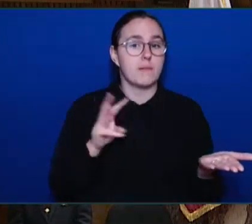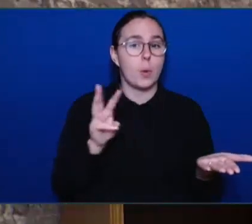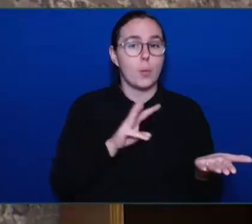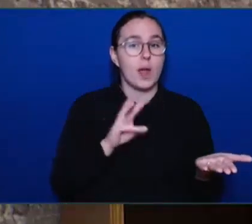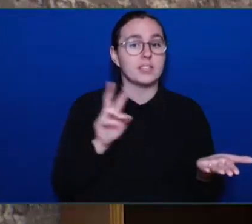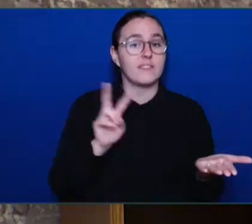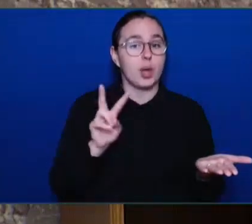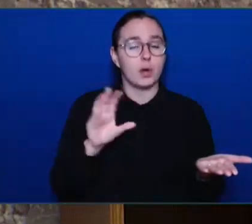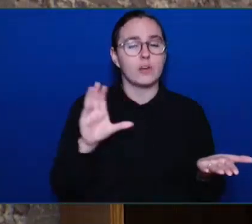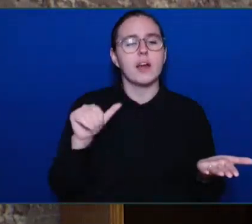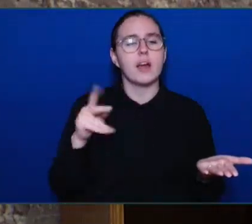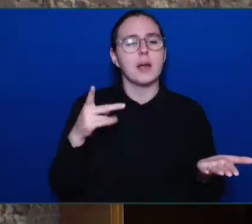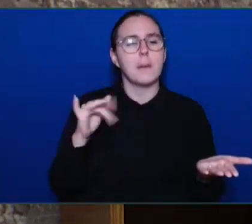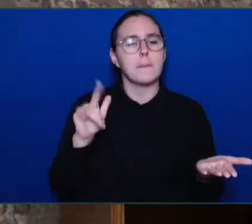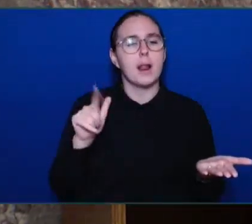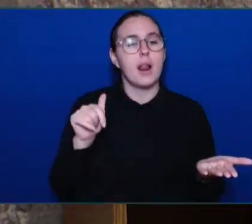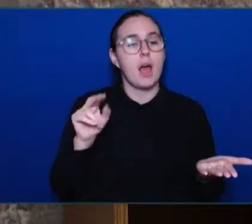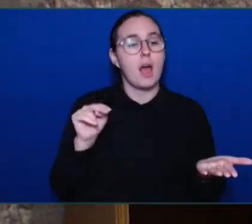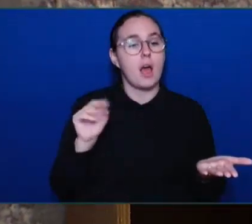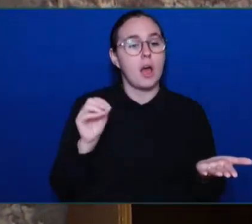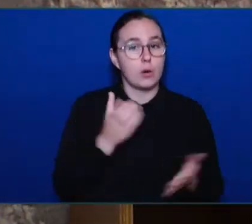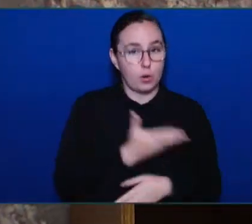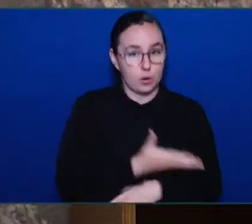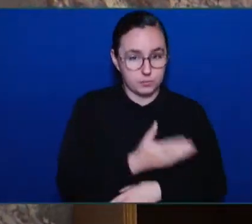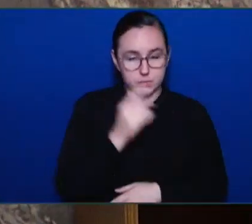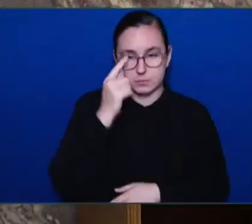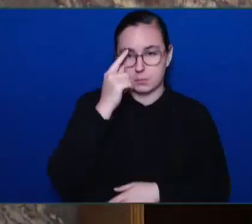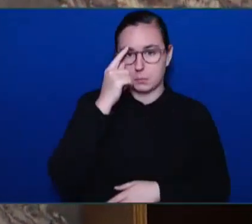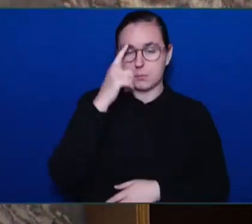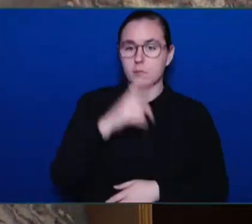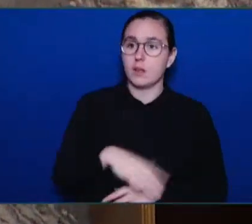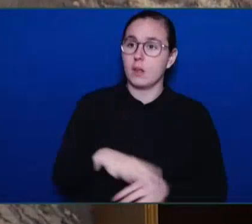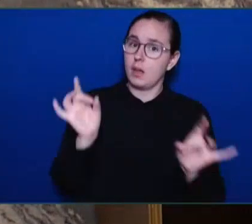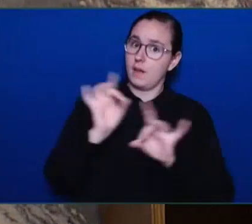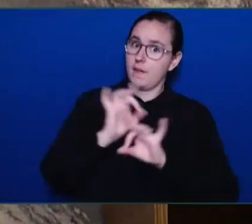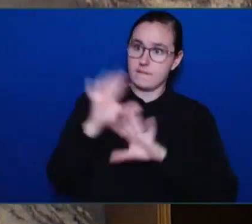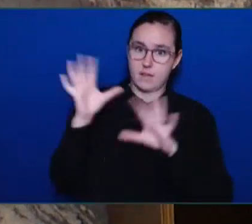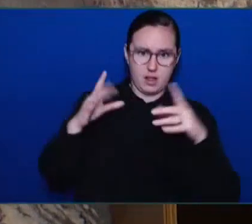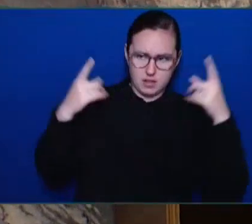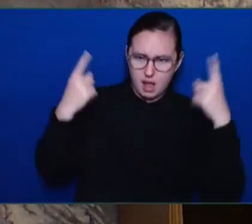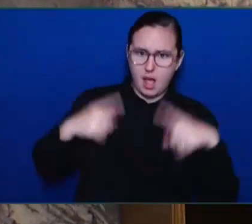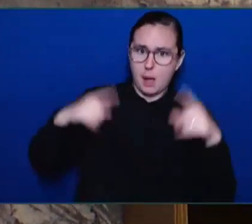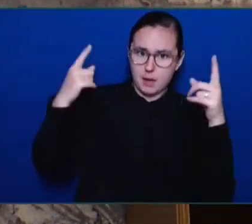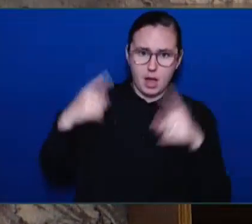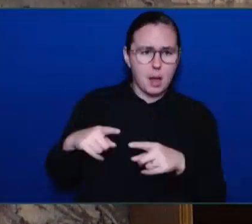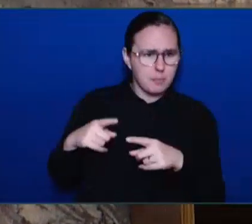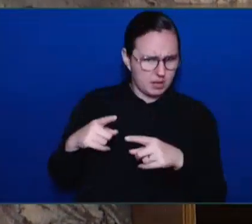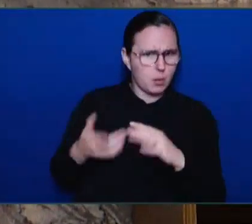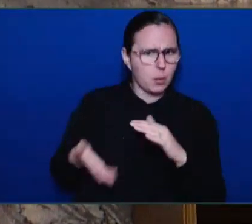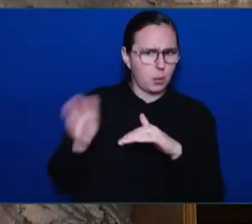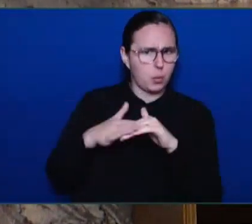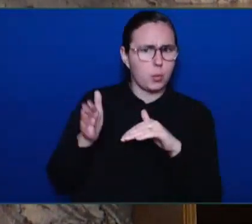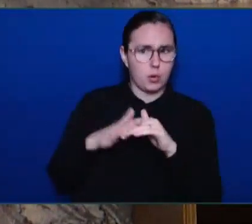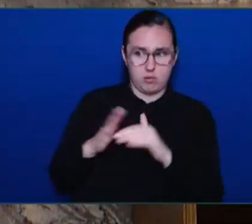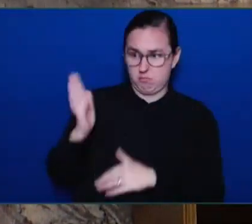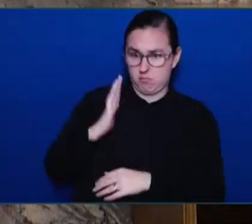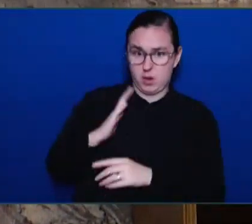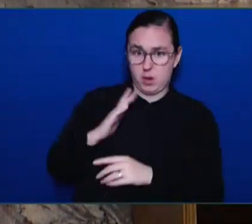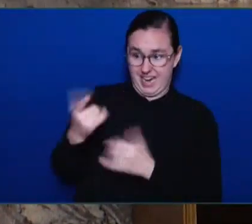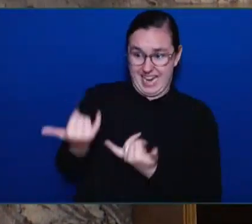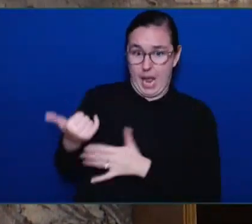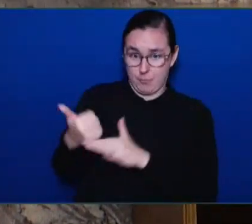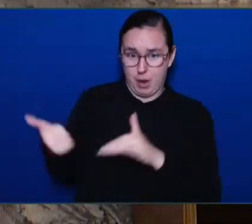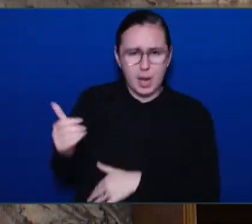under the Premier's watch as a soft-on-crime Attorney General continues to devastate communities like Nanaimo. On Monday,